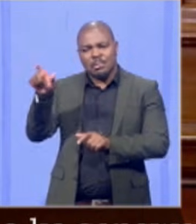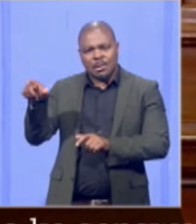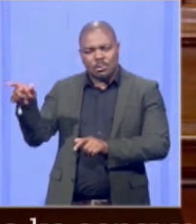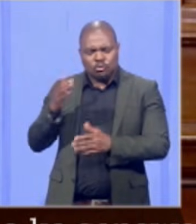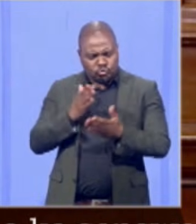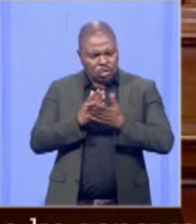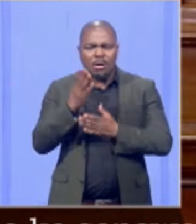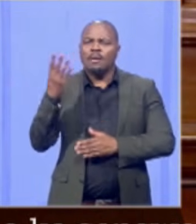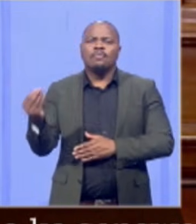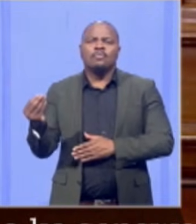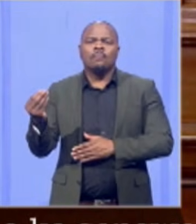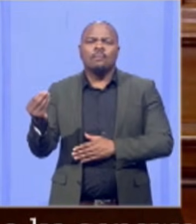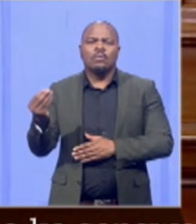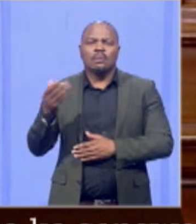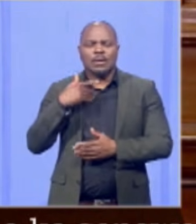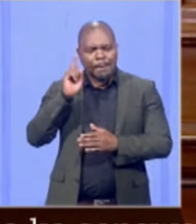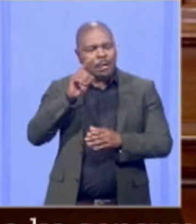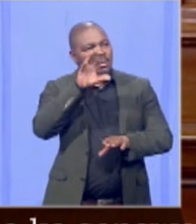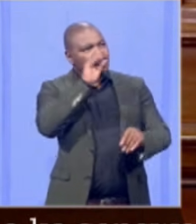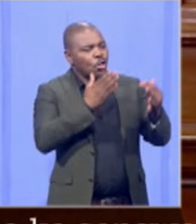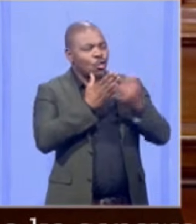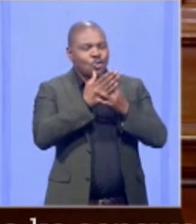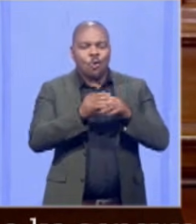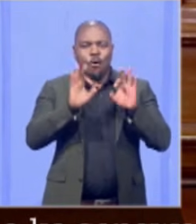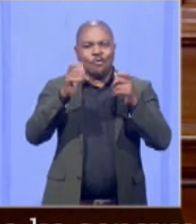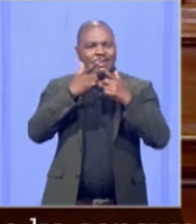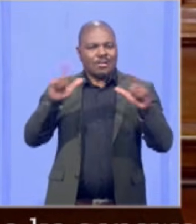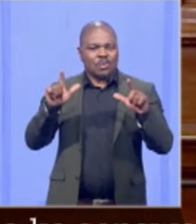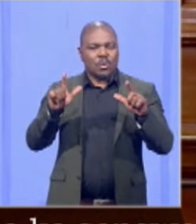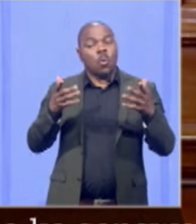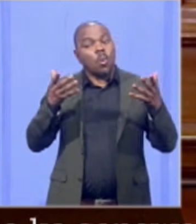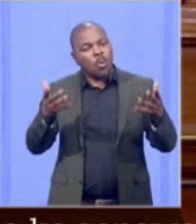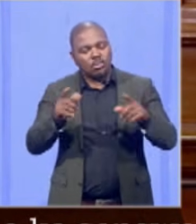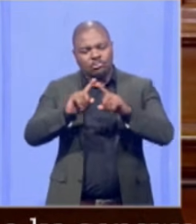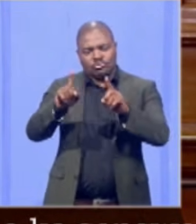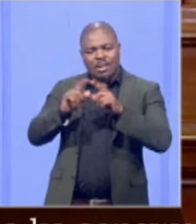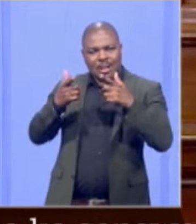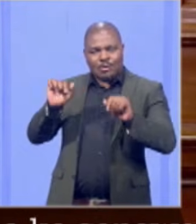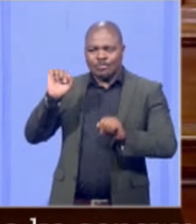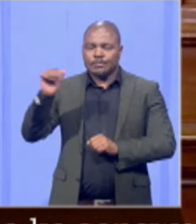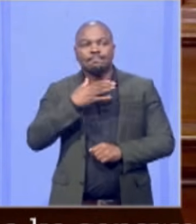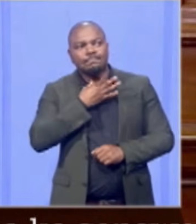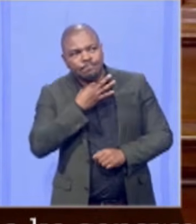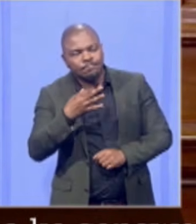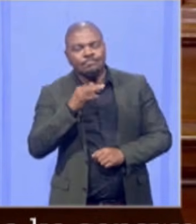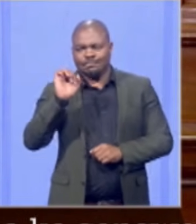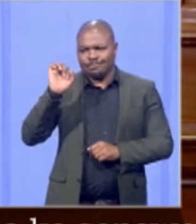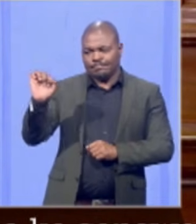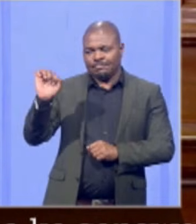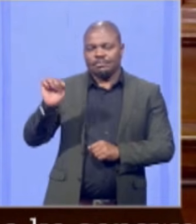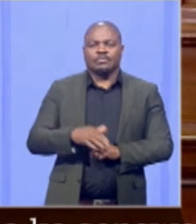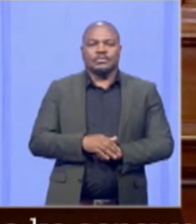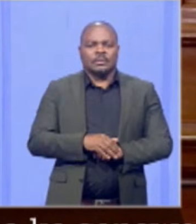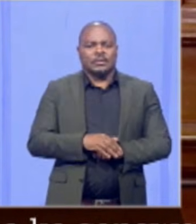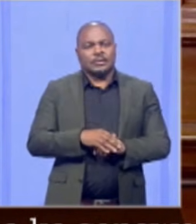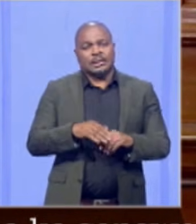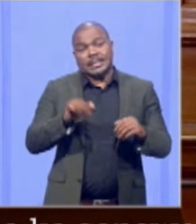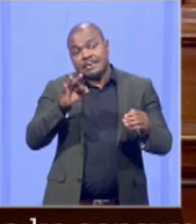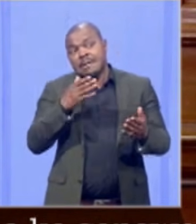to receive education in the official language or languages of their choice where